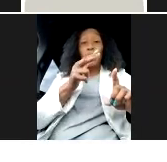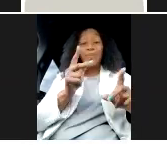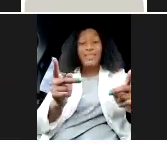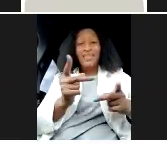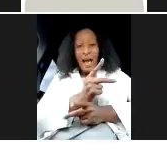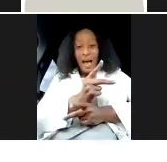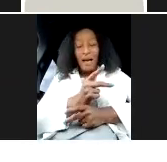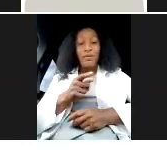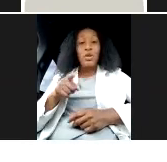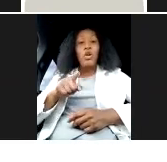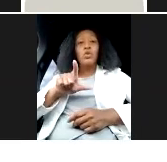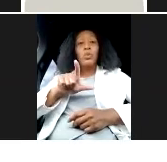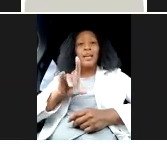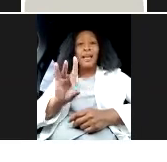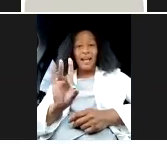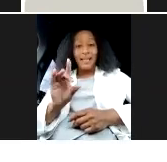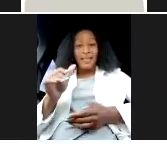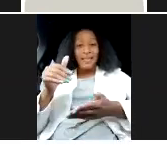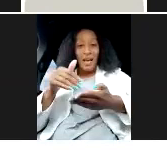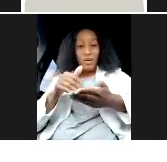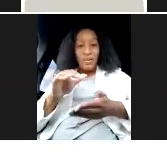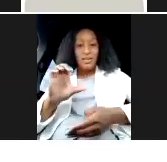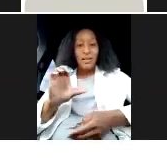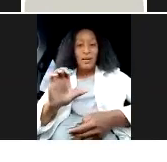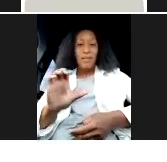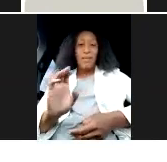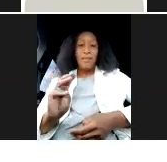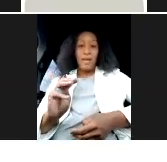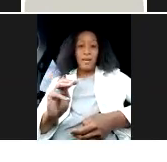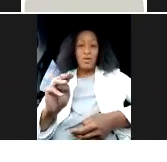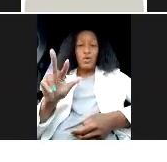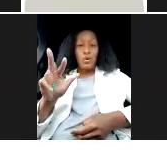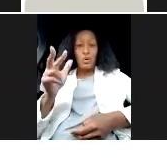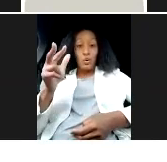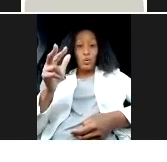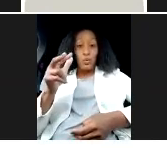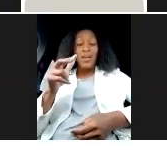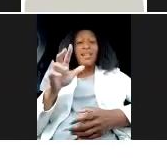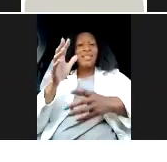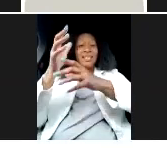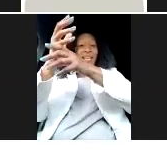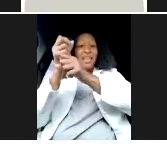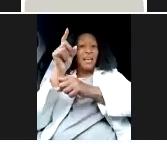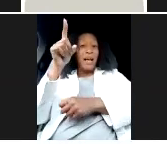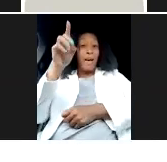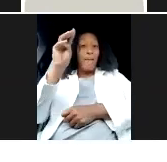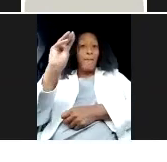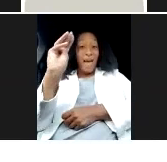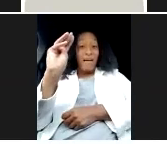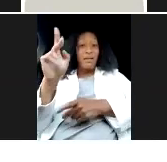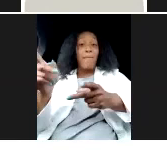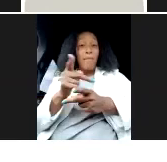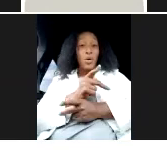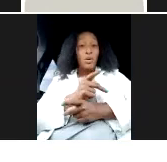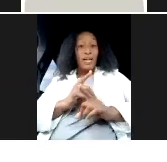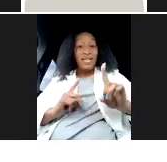And so here we go. Okay. To get the mass, we multiply density times volume.